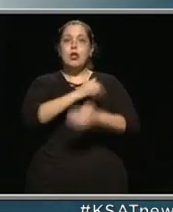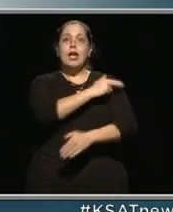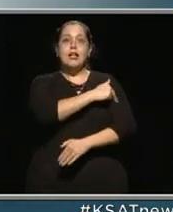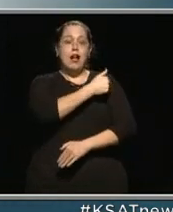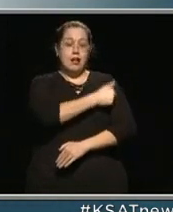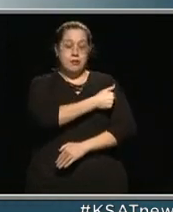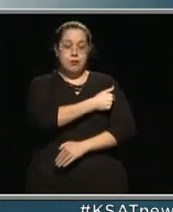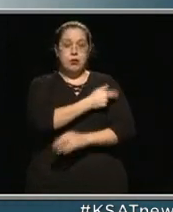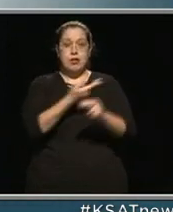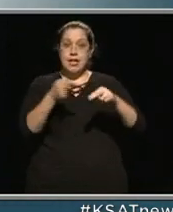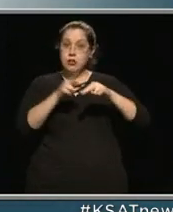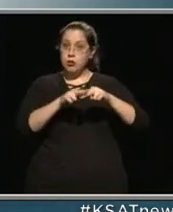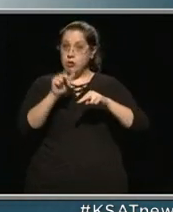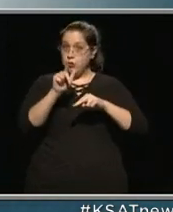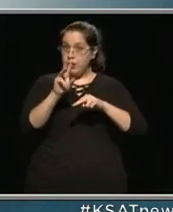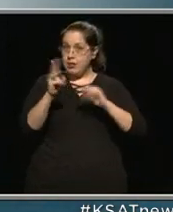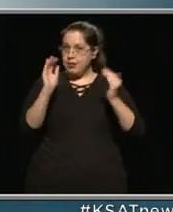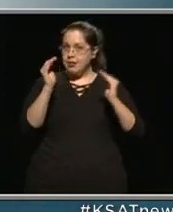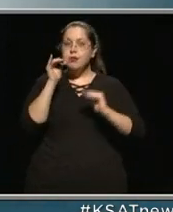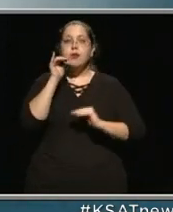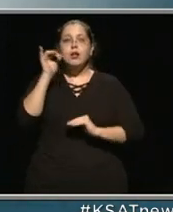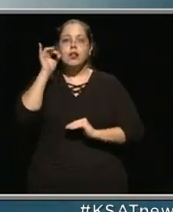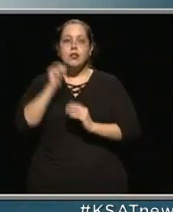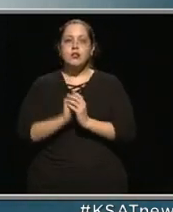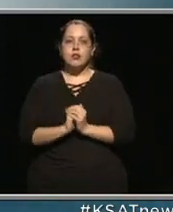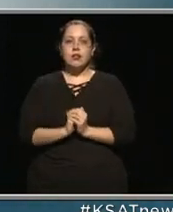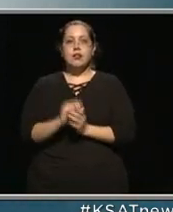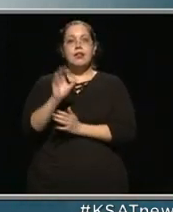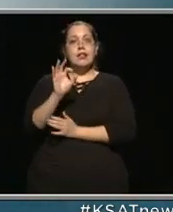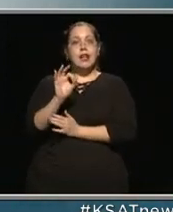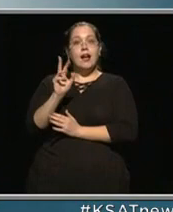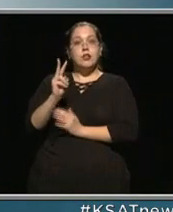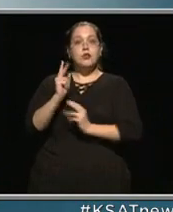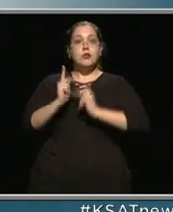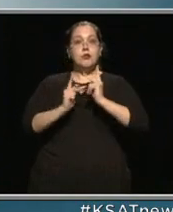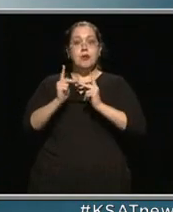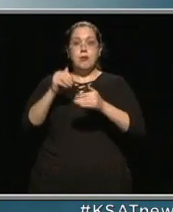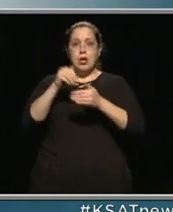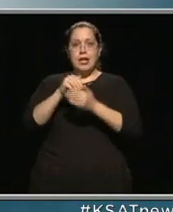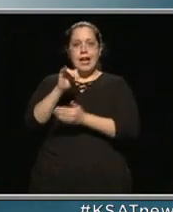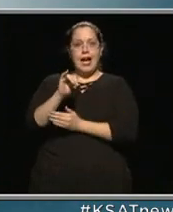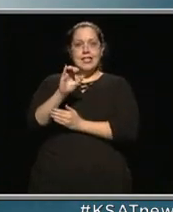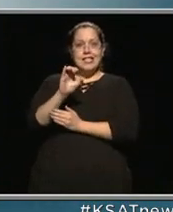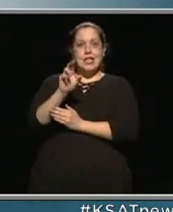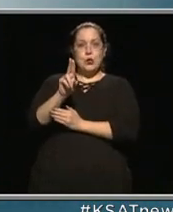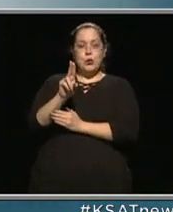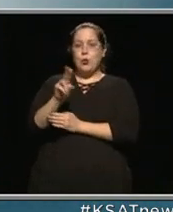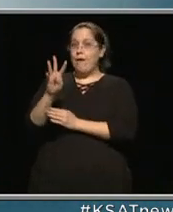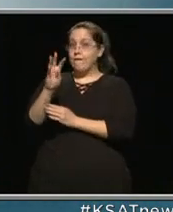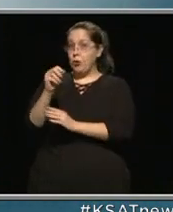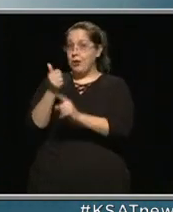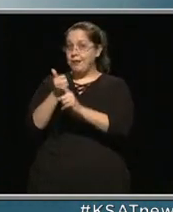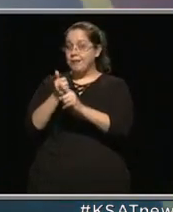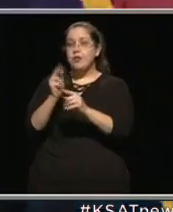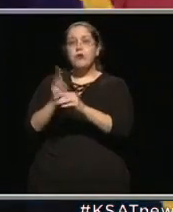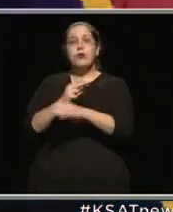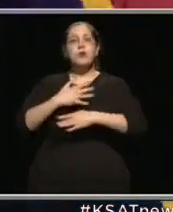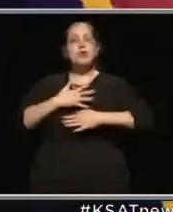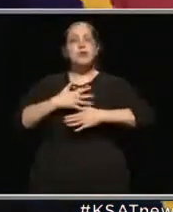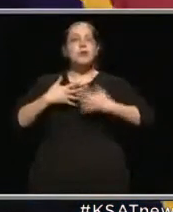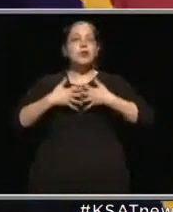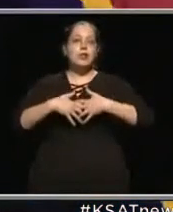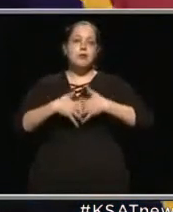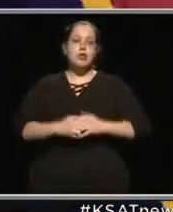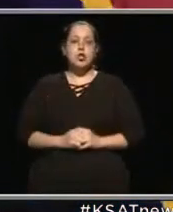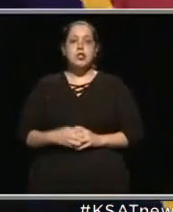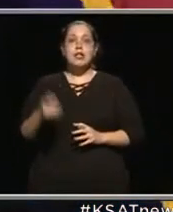hospital tonight. That's up 26 from yesterday. 92 are in intensive care and 40 are on ventilators. These